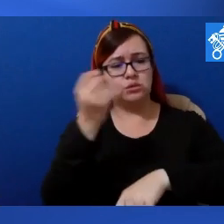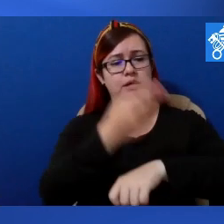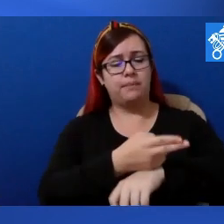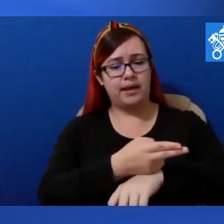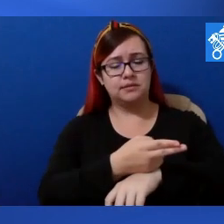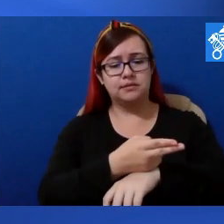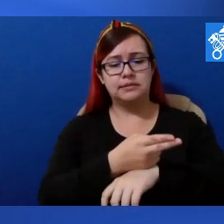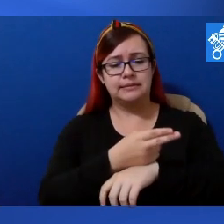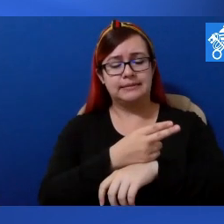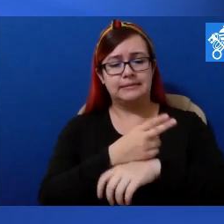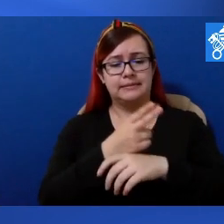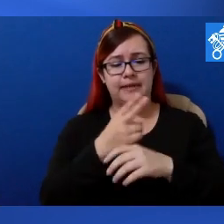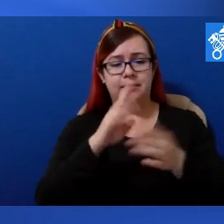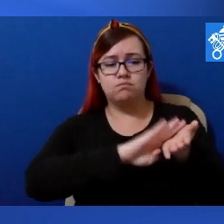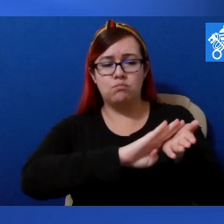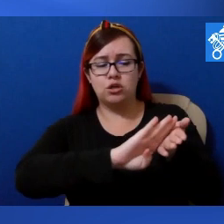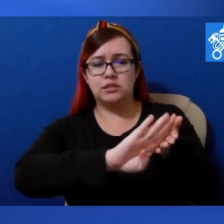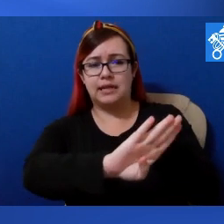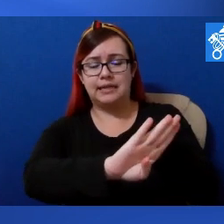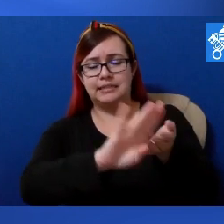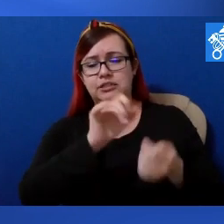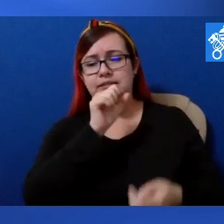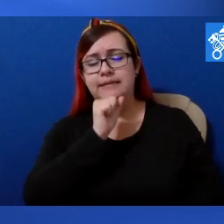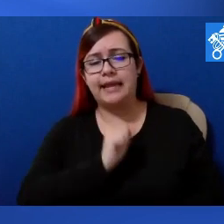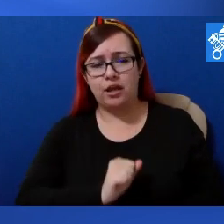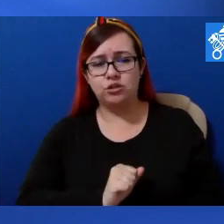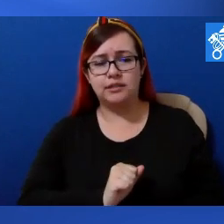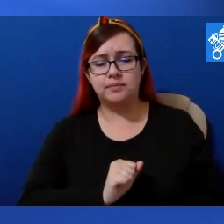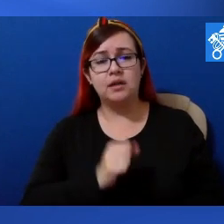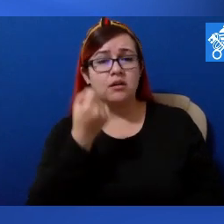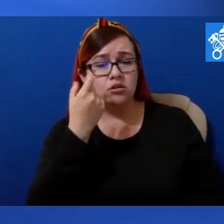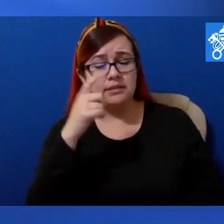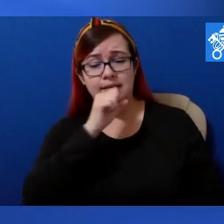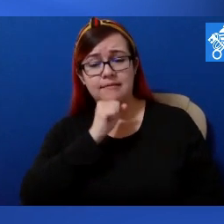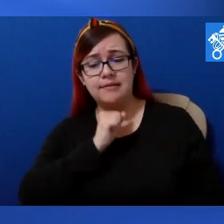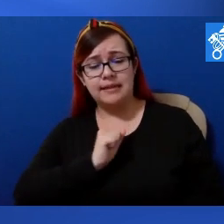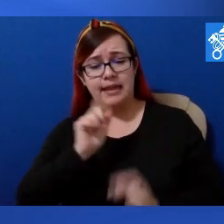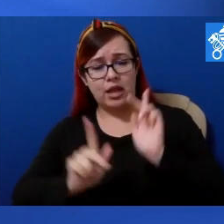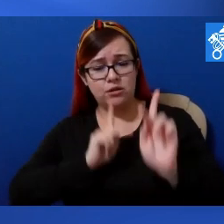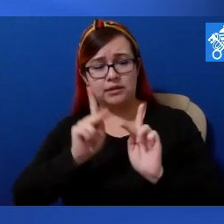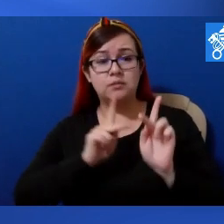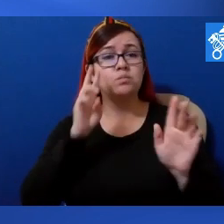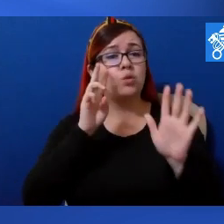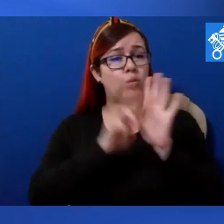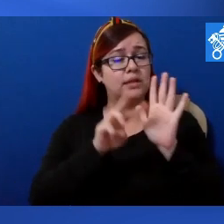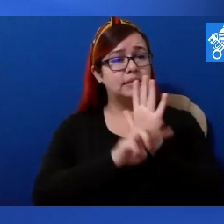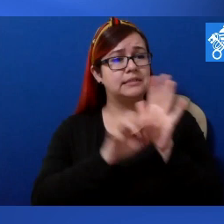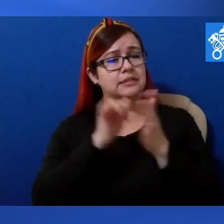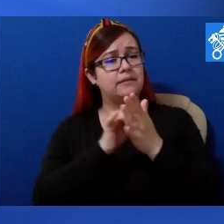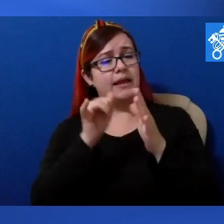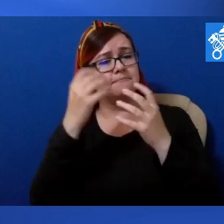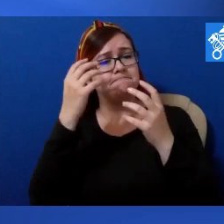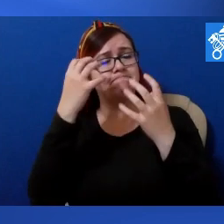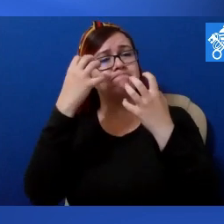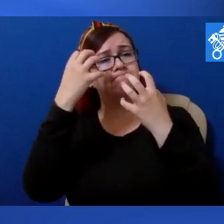I extend a cordial welcome to Italian-speaking pilgrims. In particular, I greet the Associazione Nazionale della Università